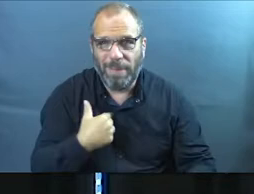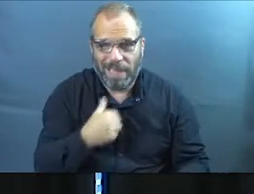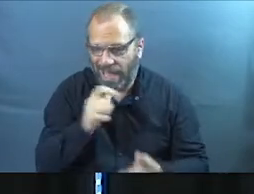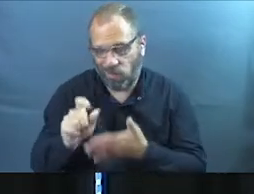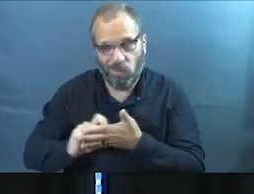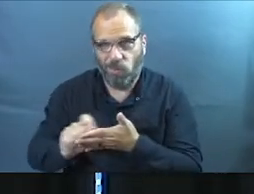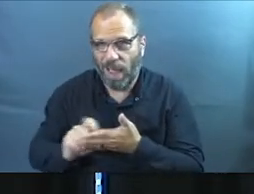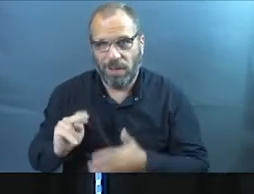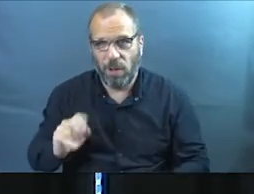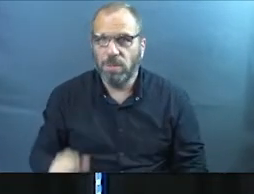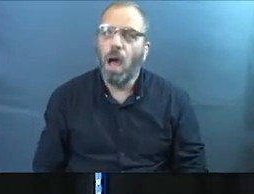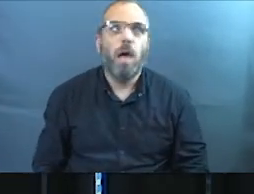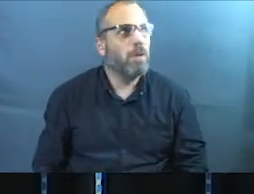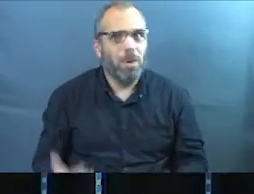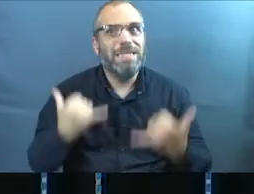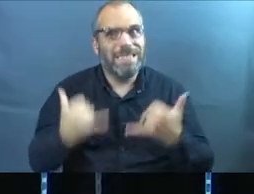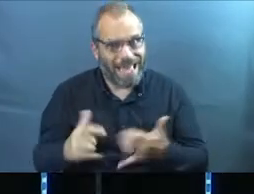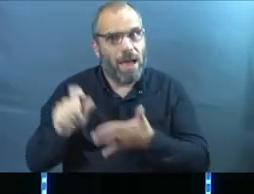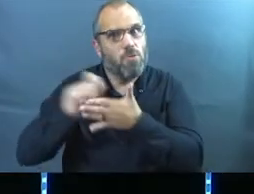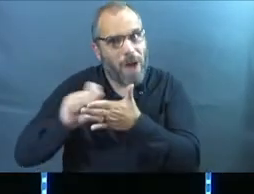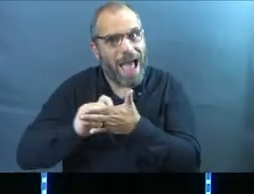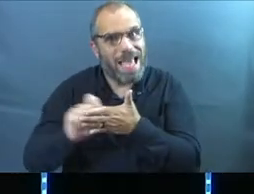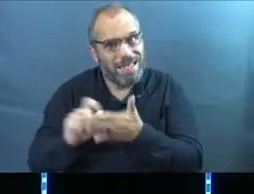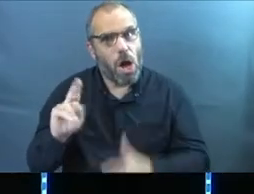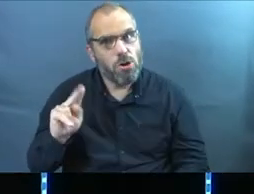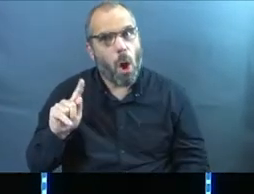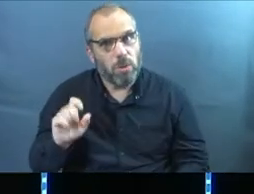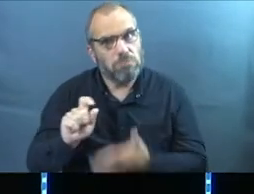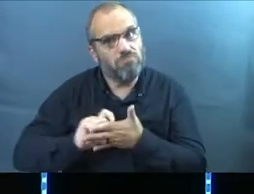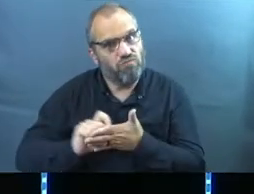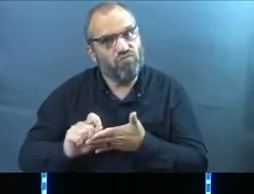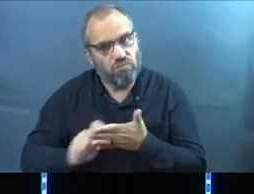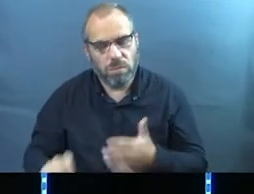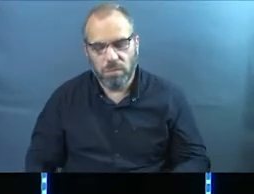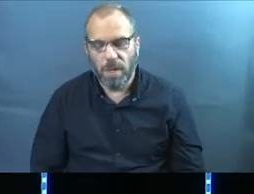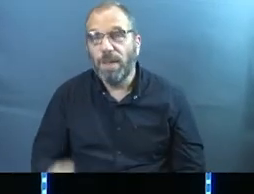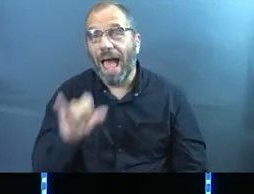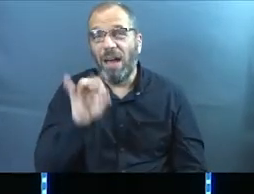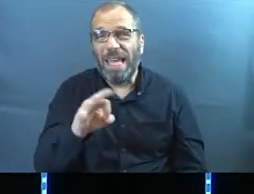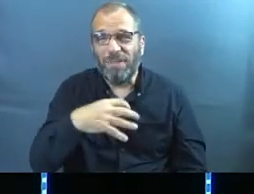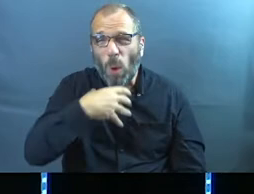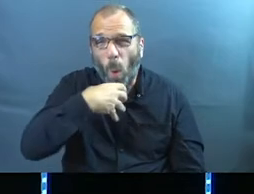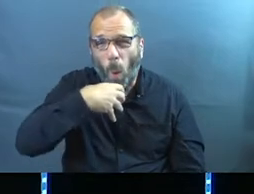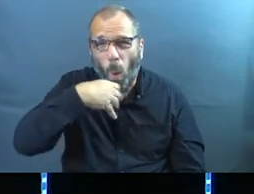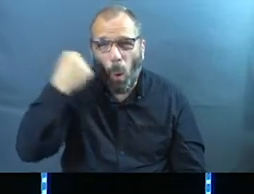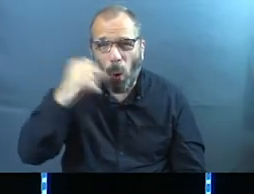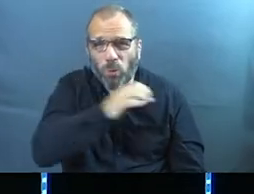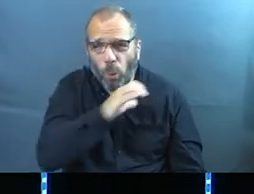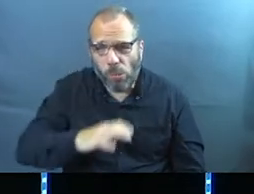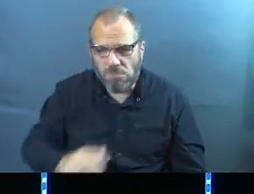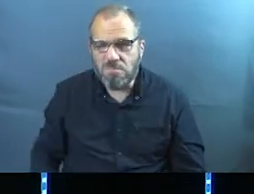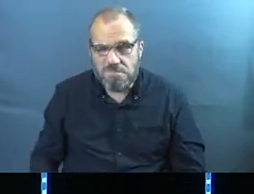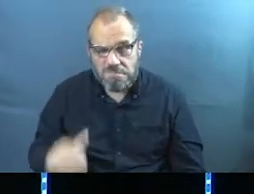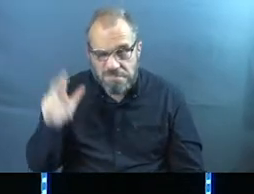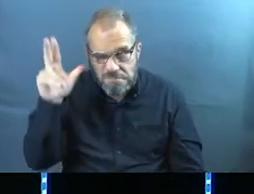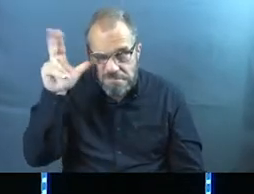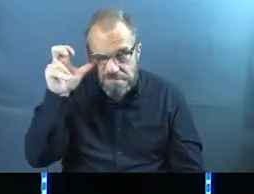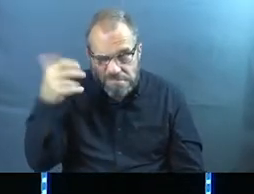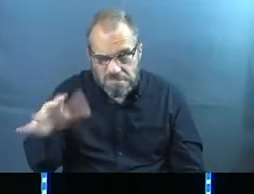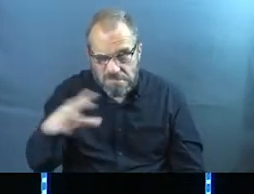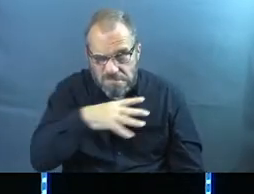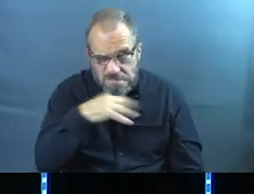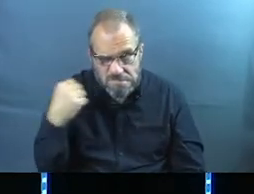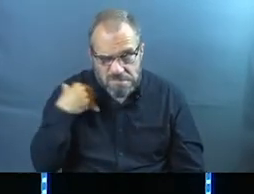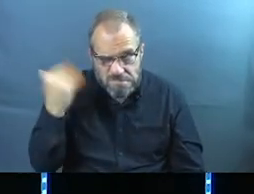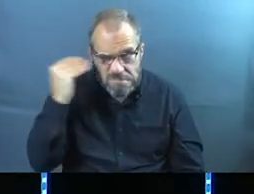takes notes, you really need to take notes today. Amen? Absolutely. And if you're an older Christian you're like, I've heard all this before and I know all